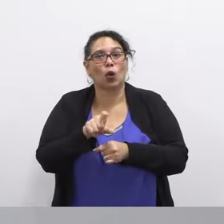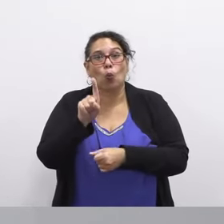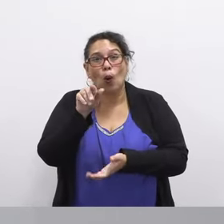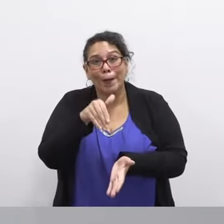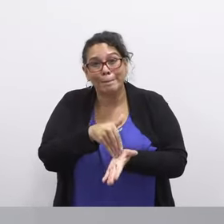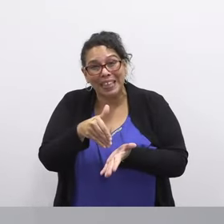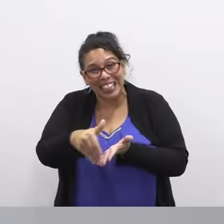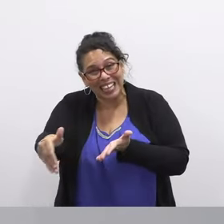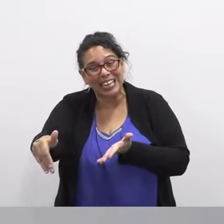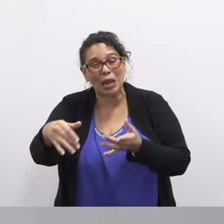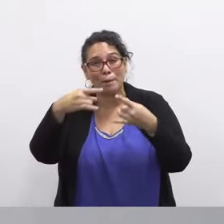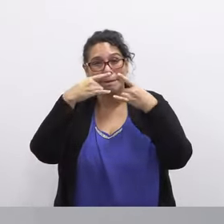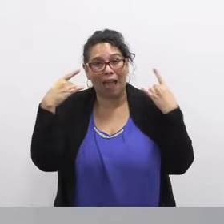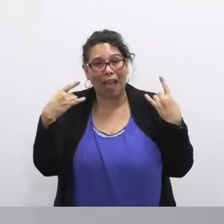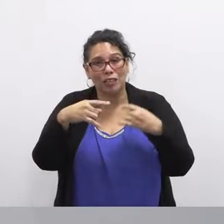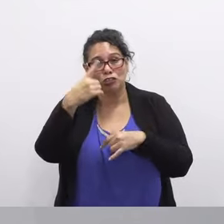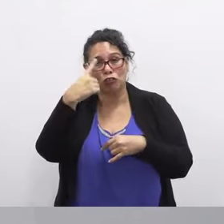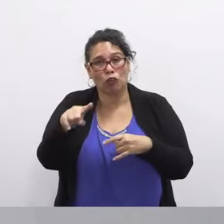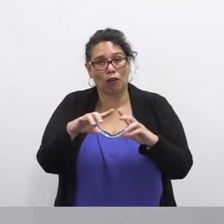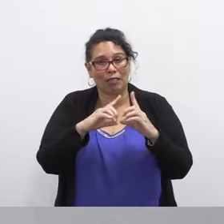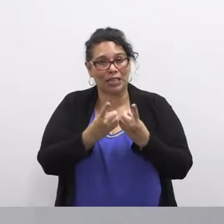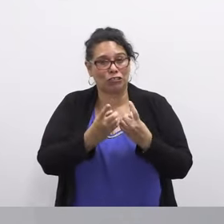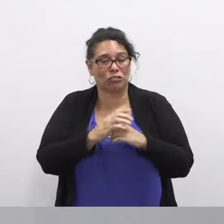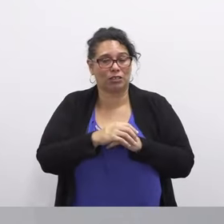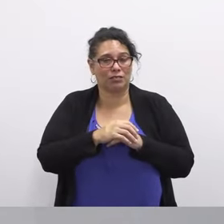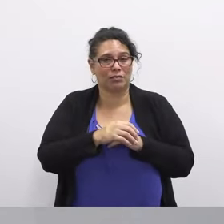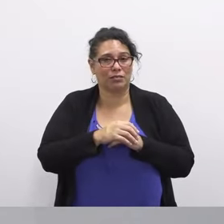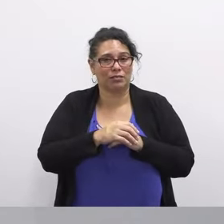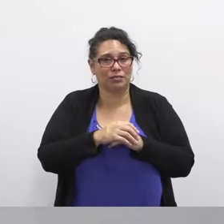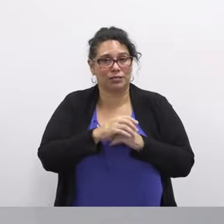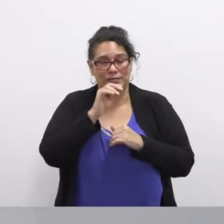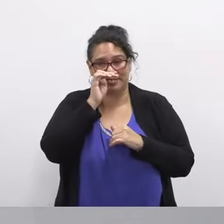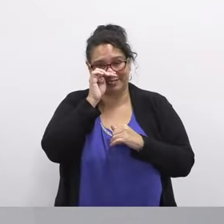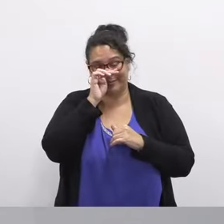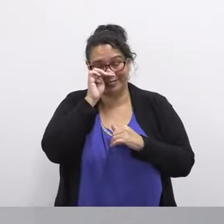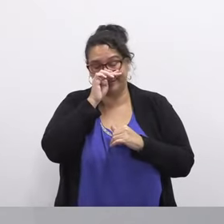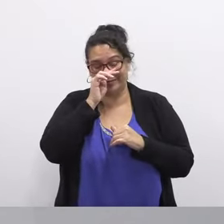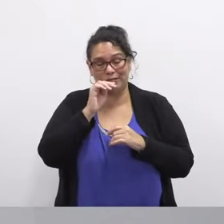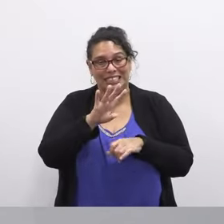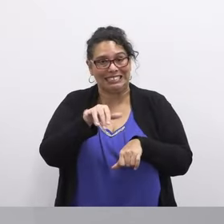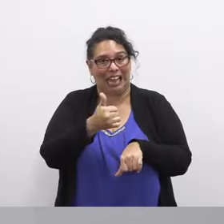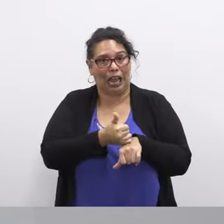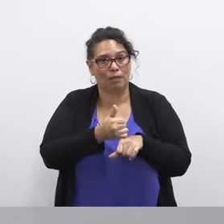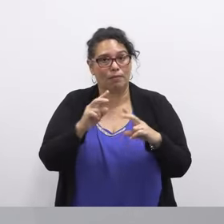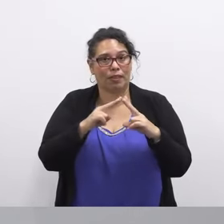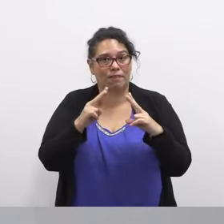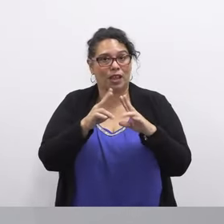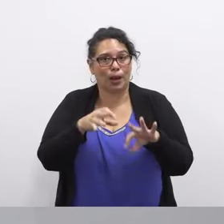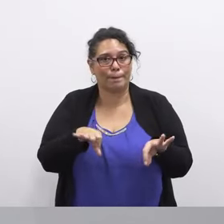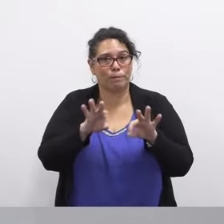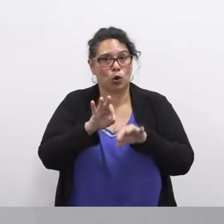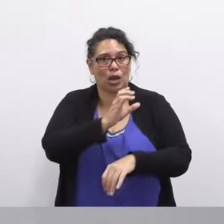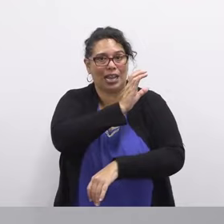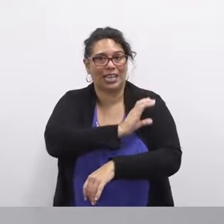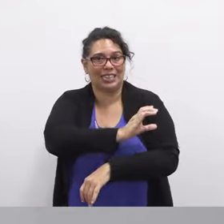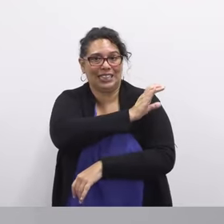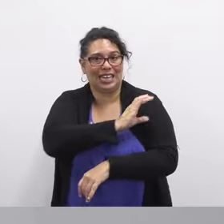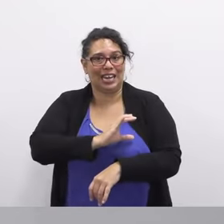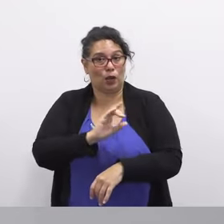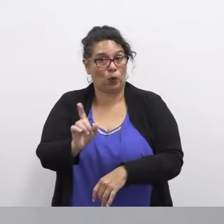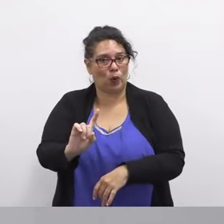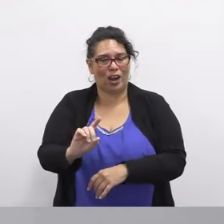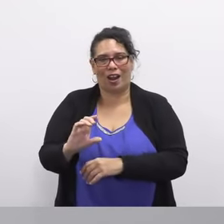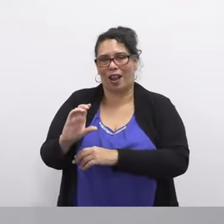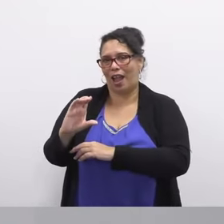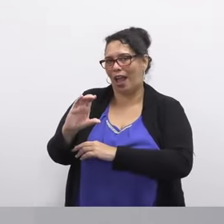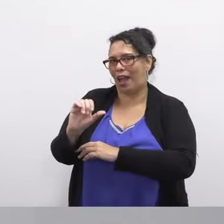masks for our district and setting up that very important clinic at Cabrillo,